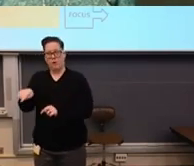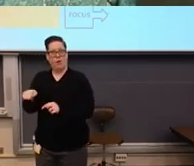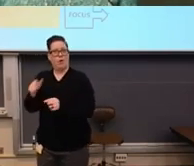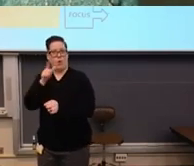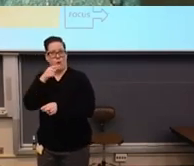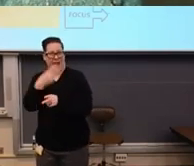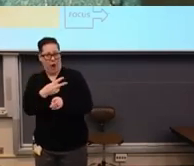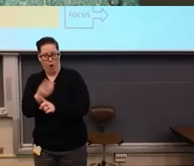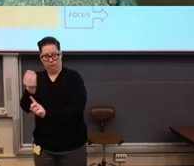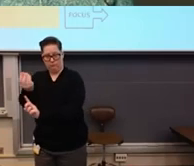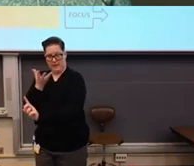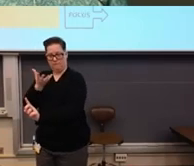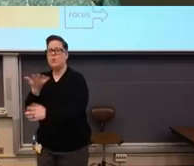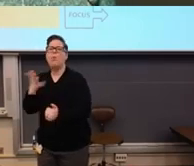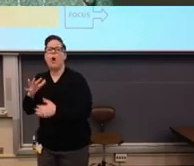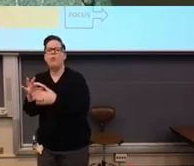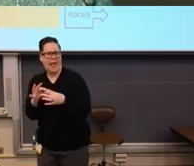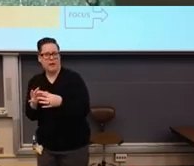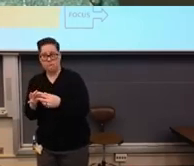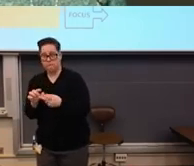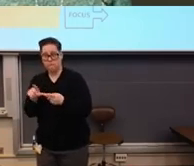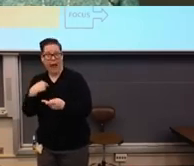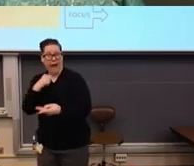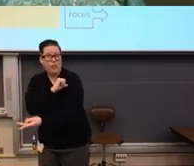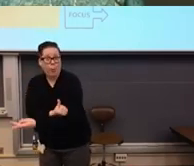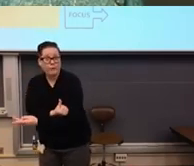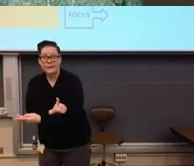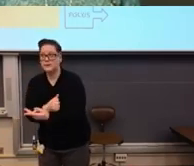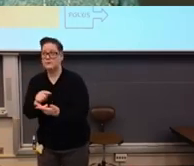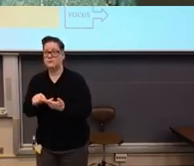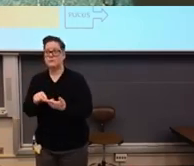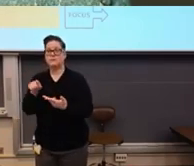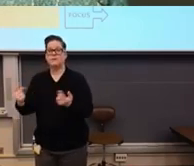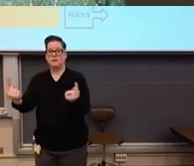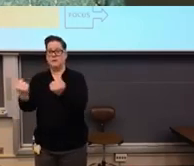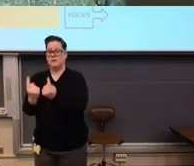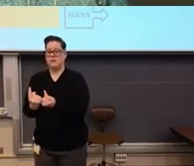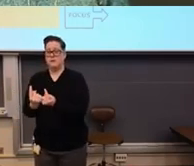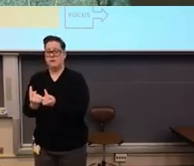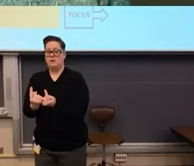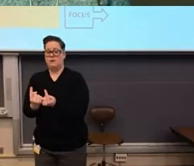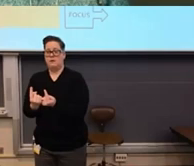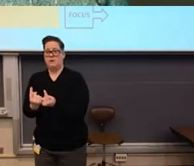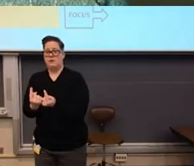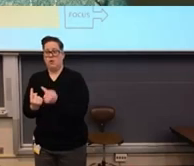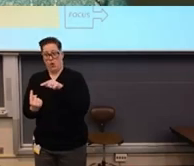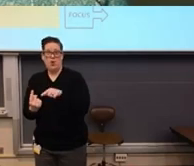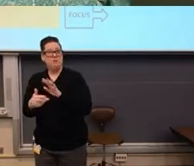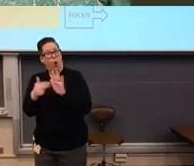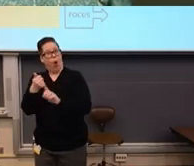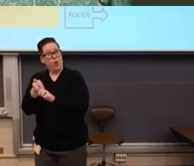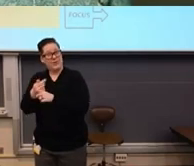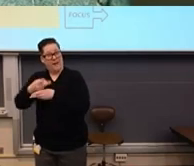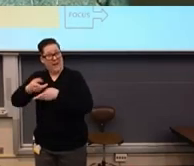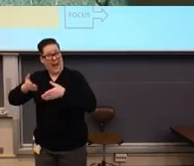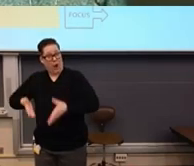relationship? Do they have authority? Does the person, does the accompanying person regard themselves as a caregiver? Who else